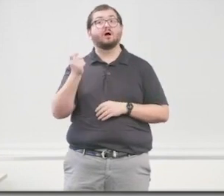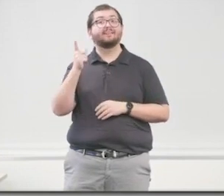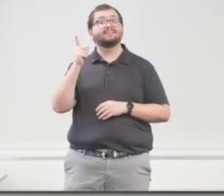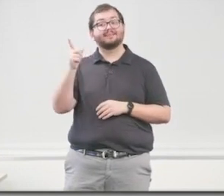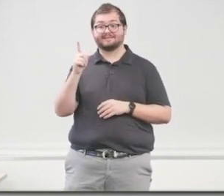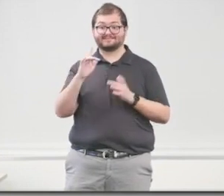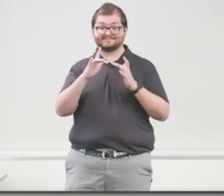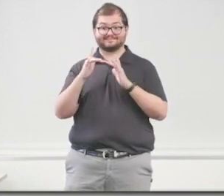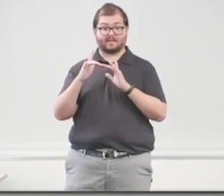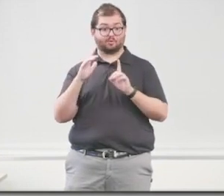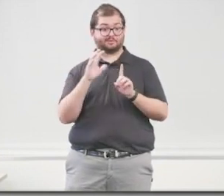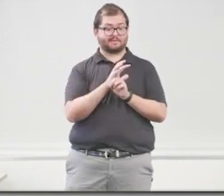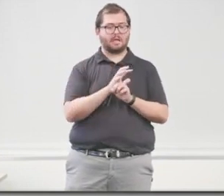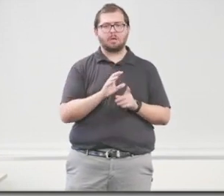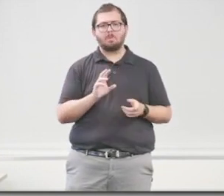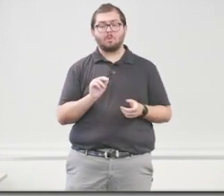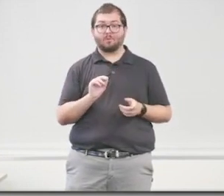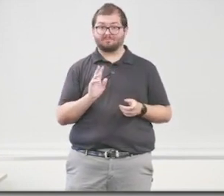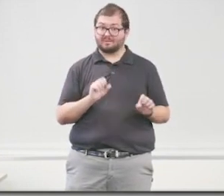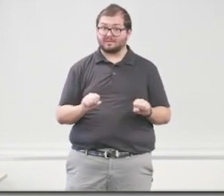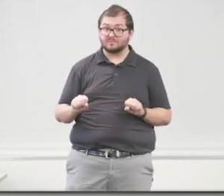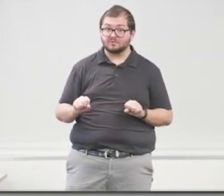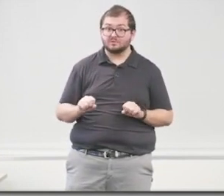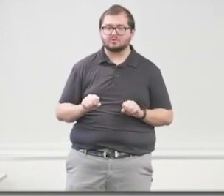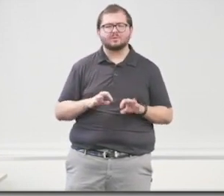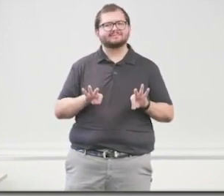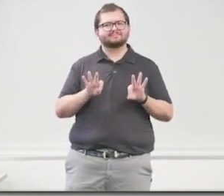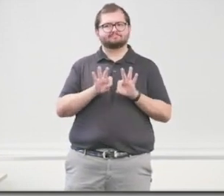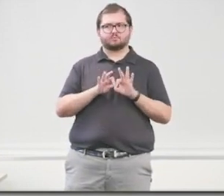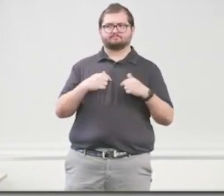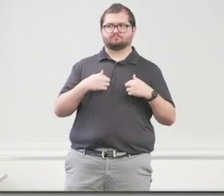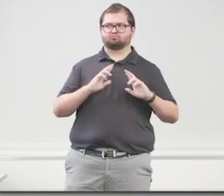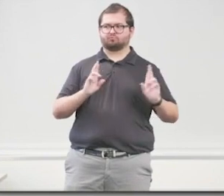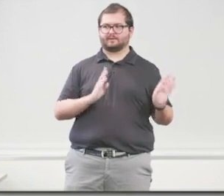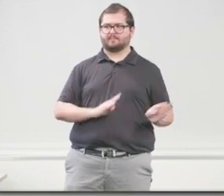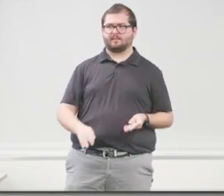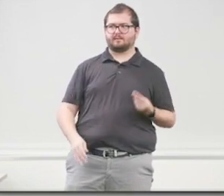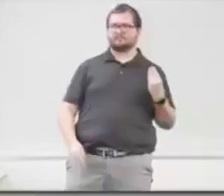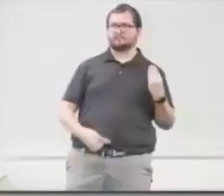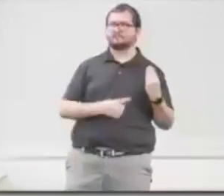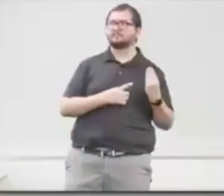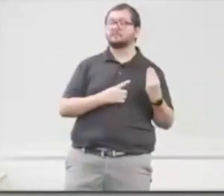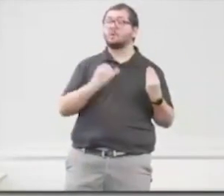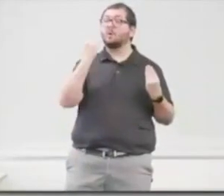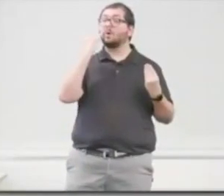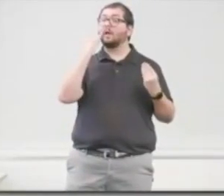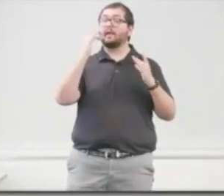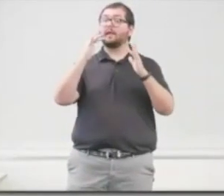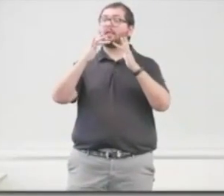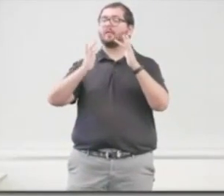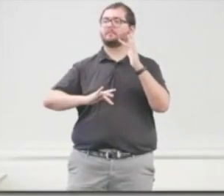been. Having a plan for resiliency and recovery to know how we respond if there is a major outage, whether it's